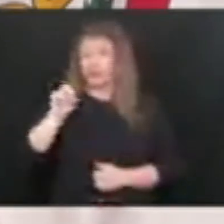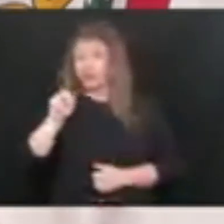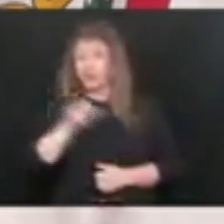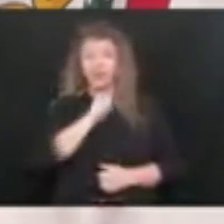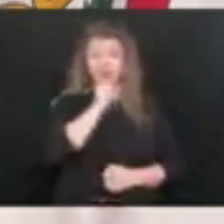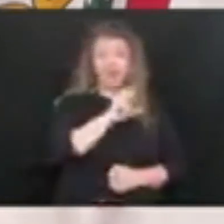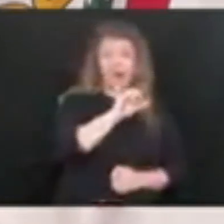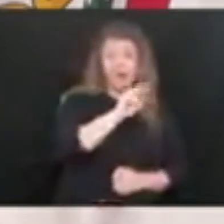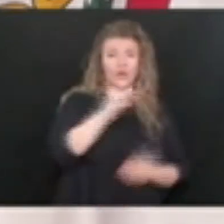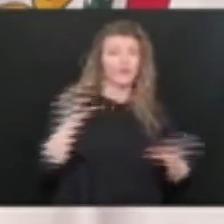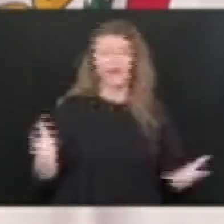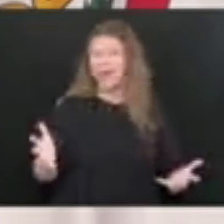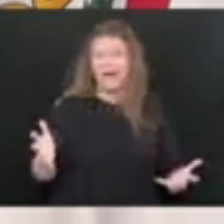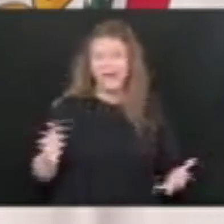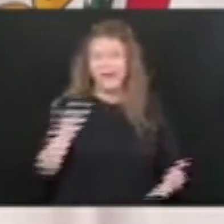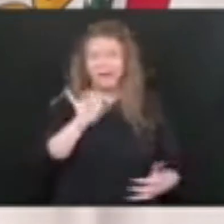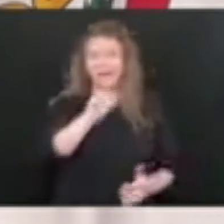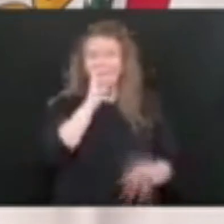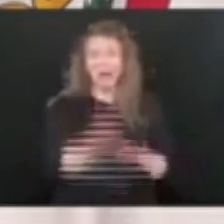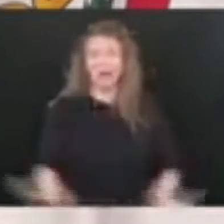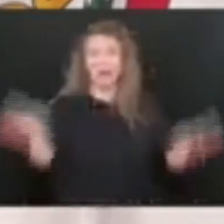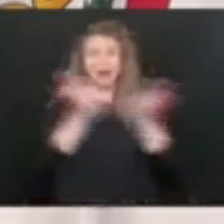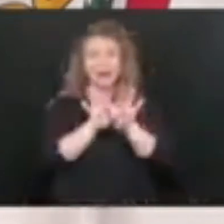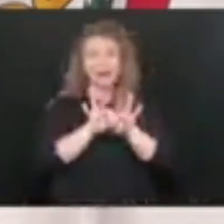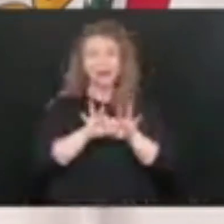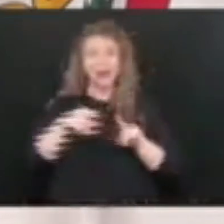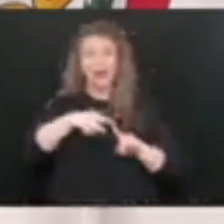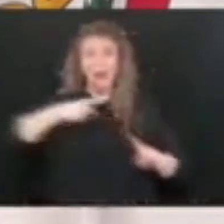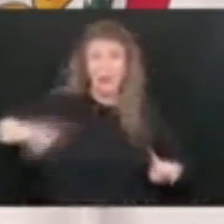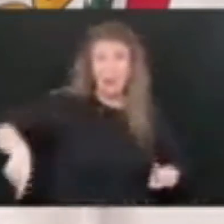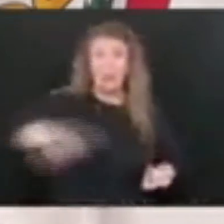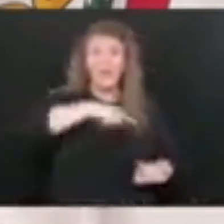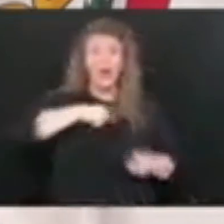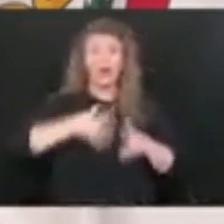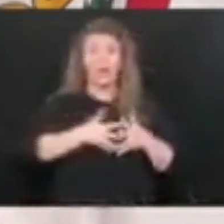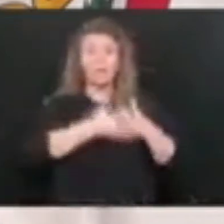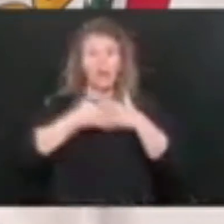being Americans and loving our neighbors.